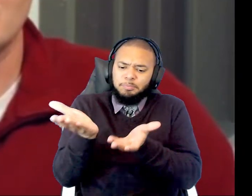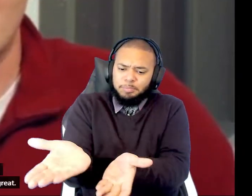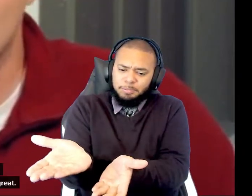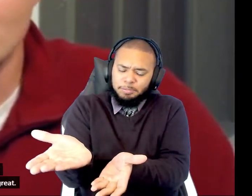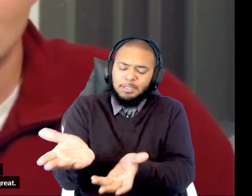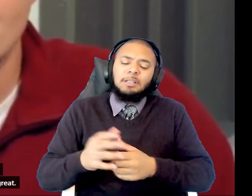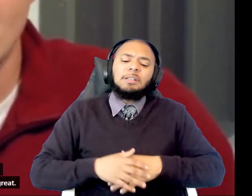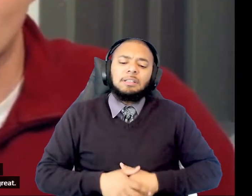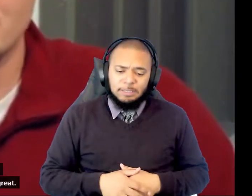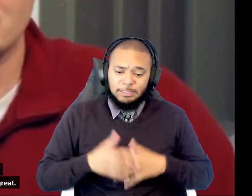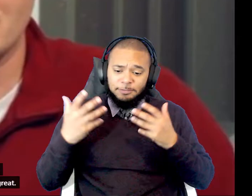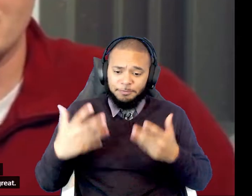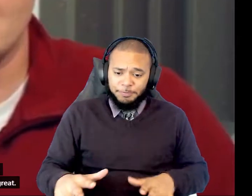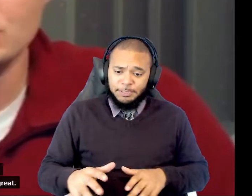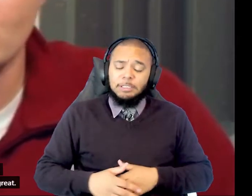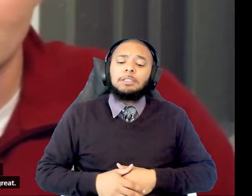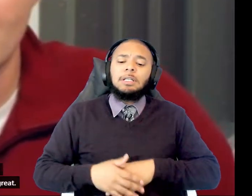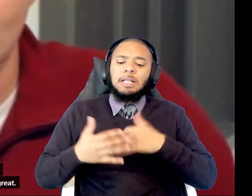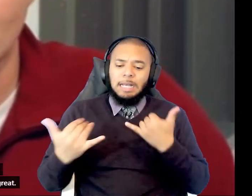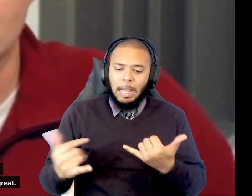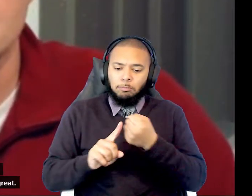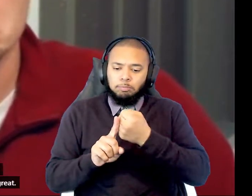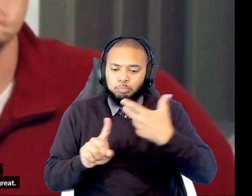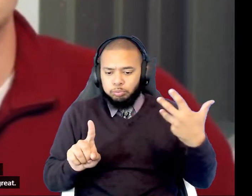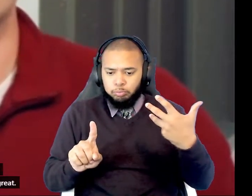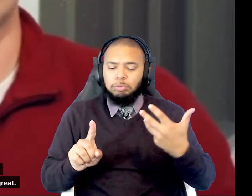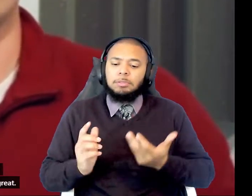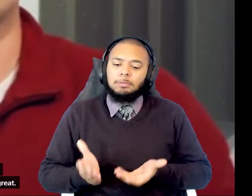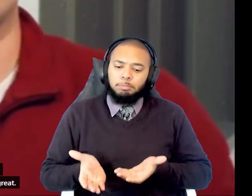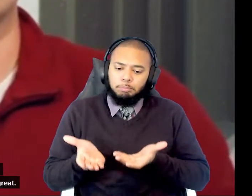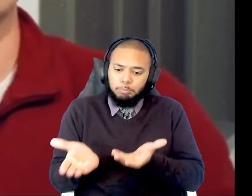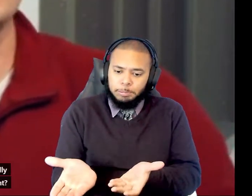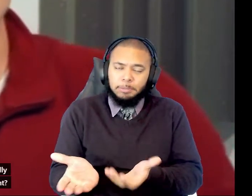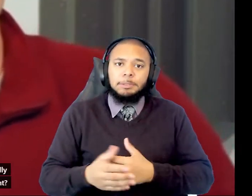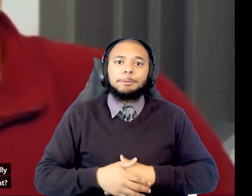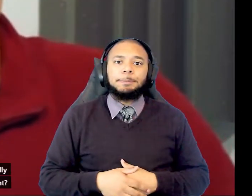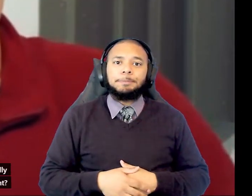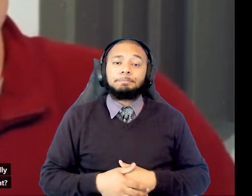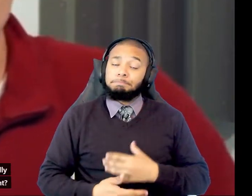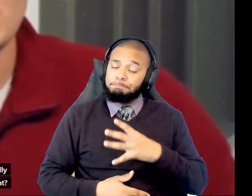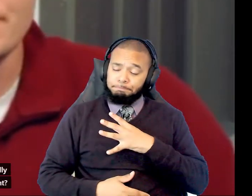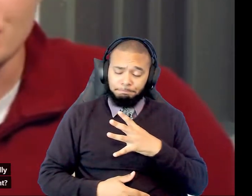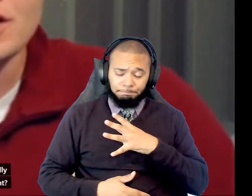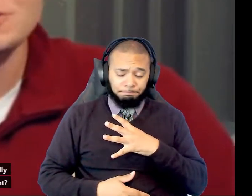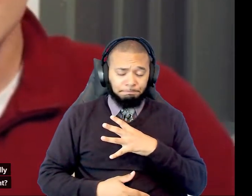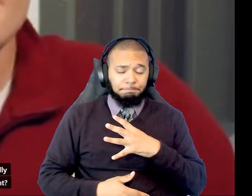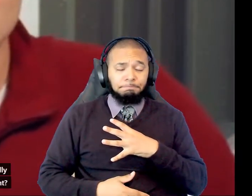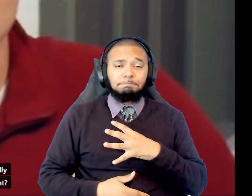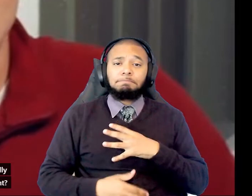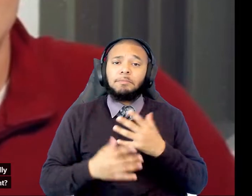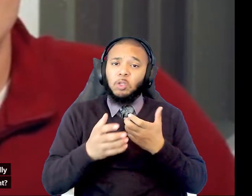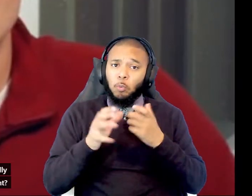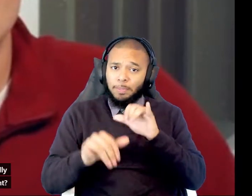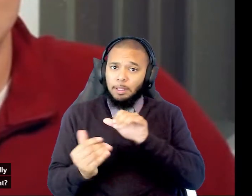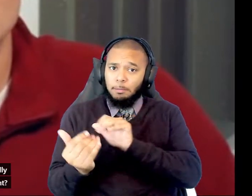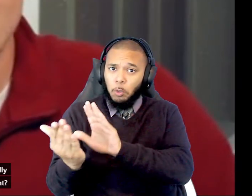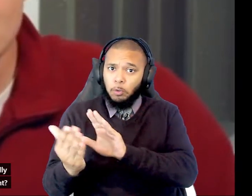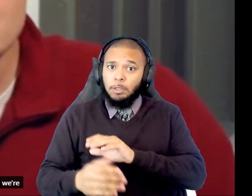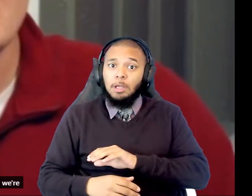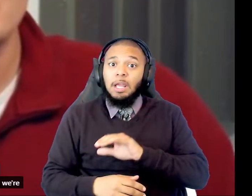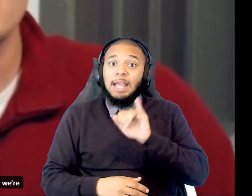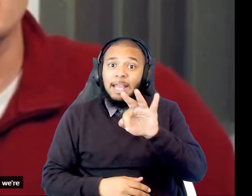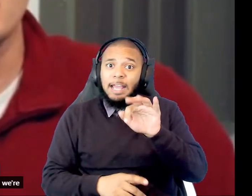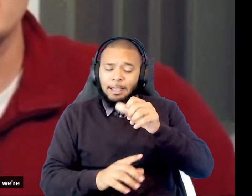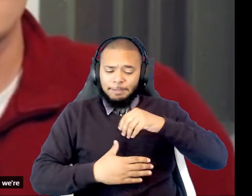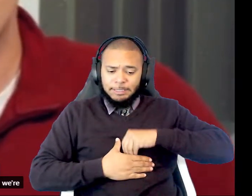data. After I'm done with that, I want to say, here's all my warrant. That's great. That's no problem. Especially if you recognize that's who you are as a